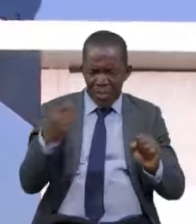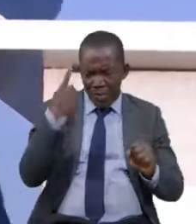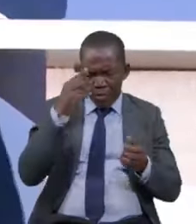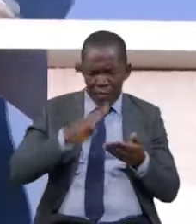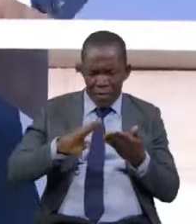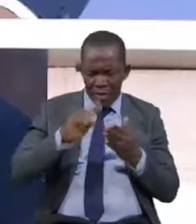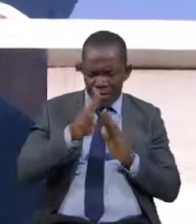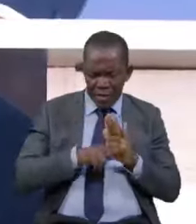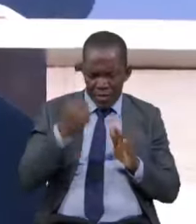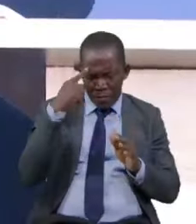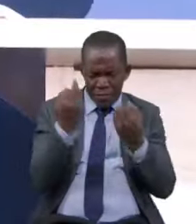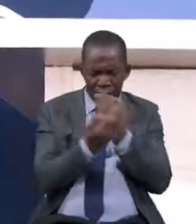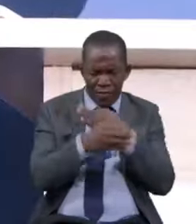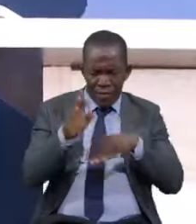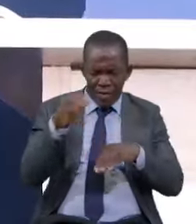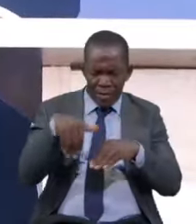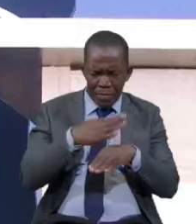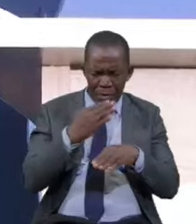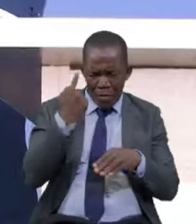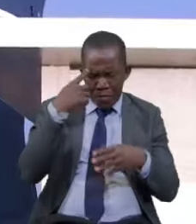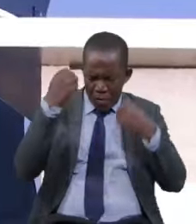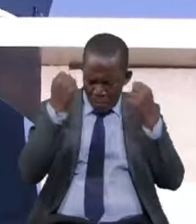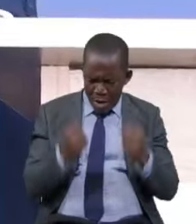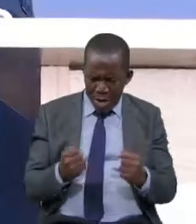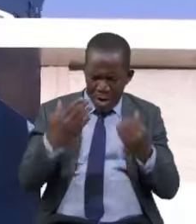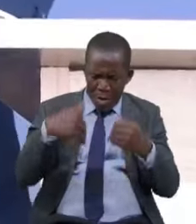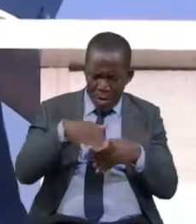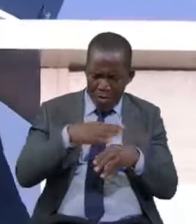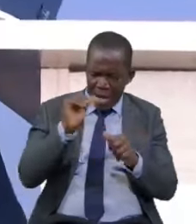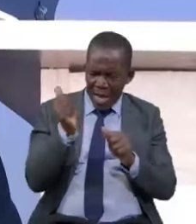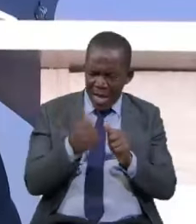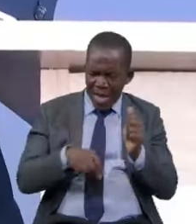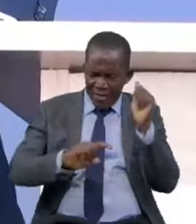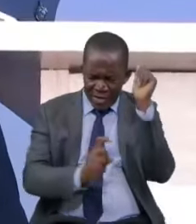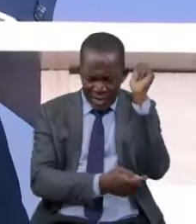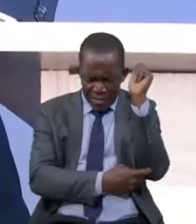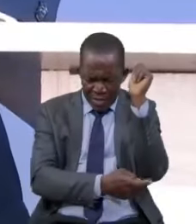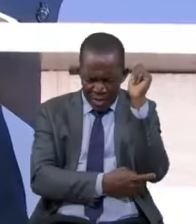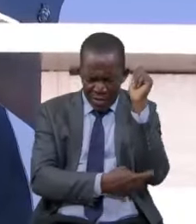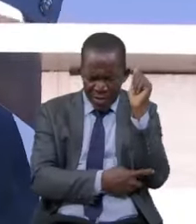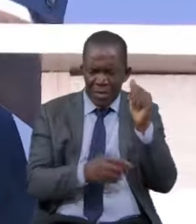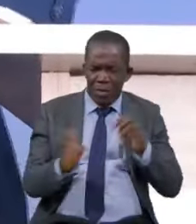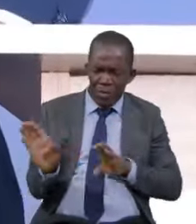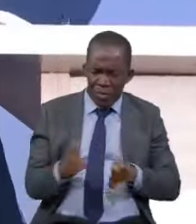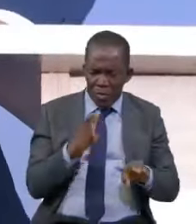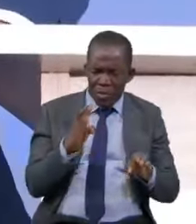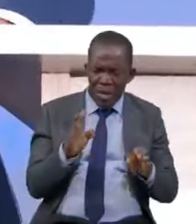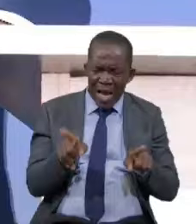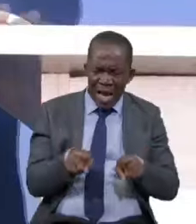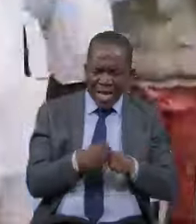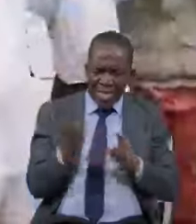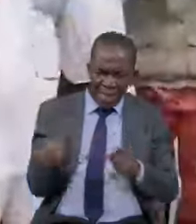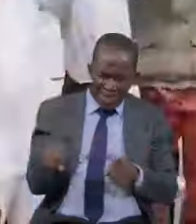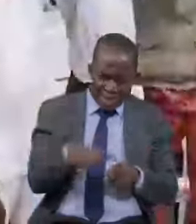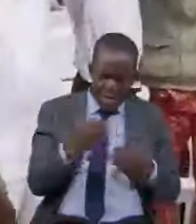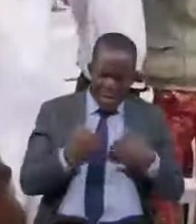power over every temptation. Do as they have asked you, in Jesus' name.